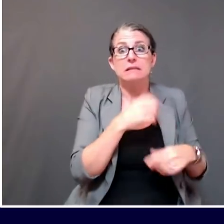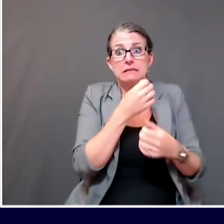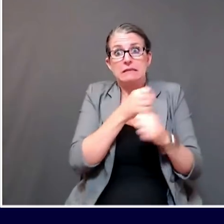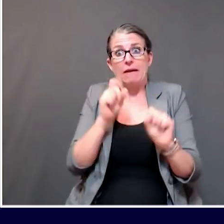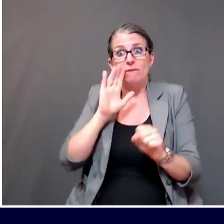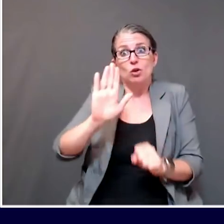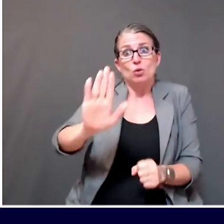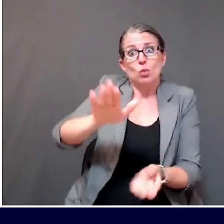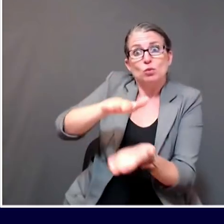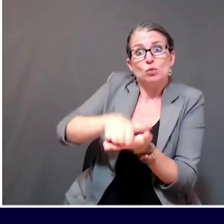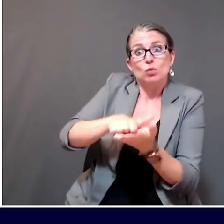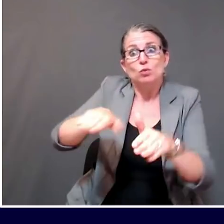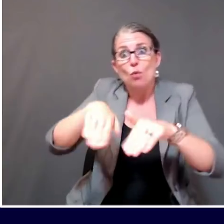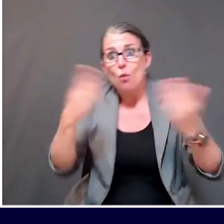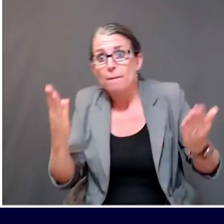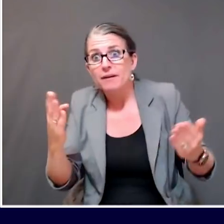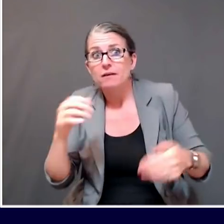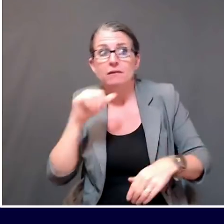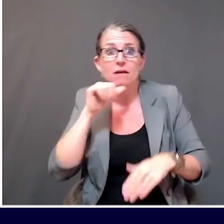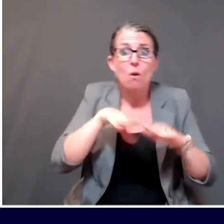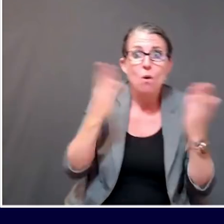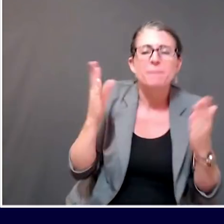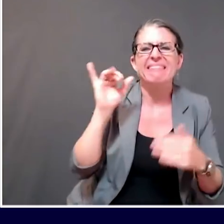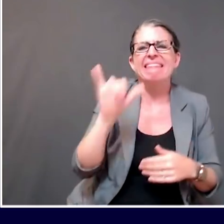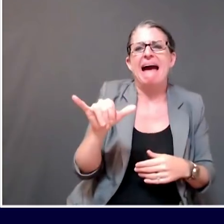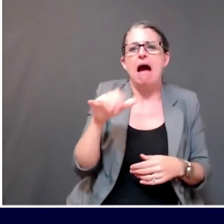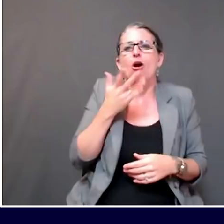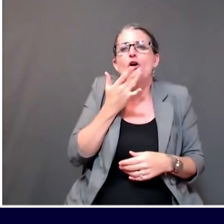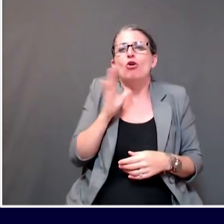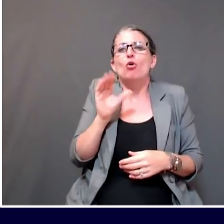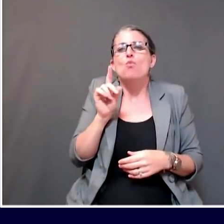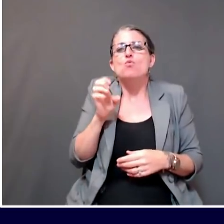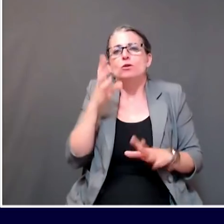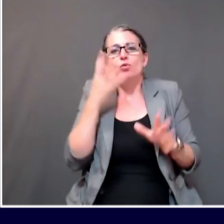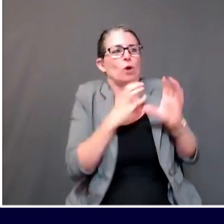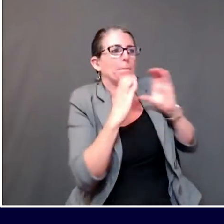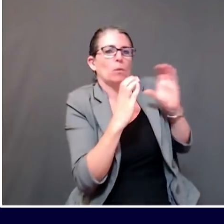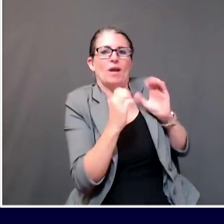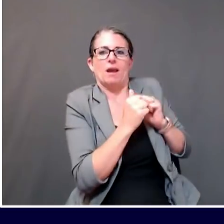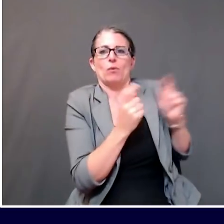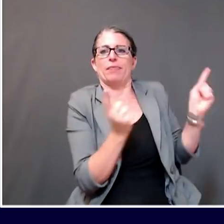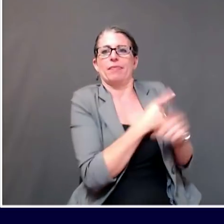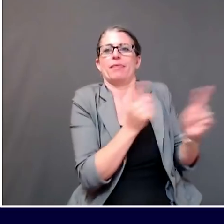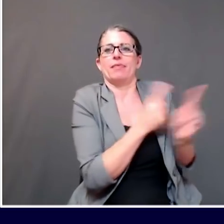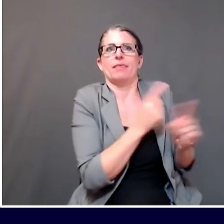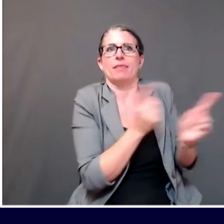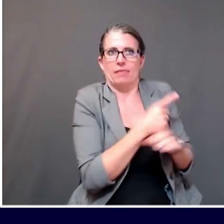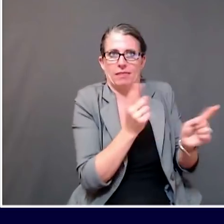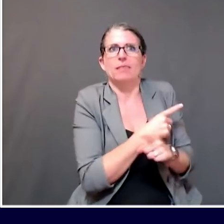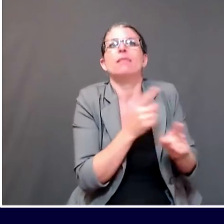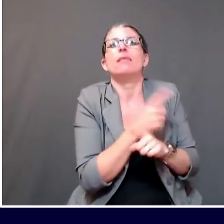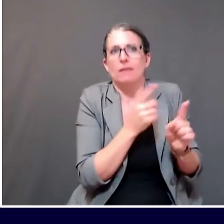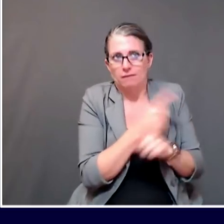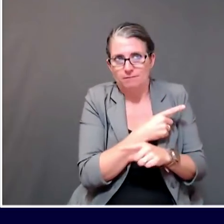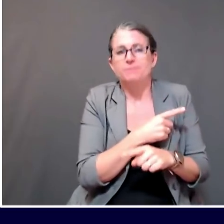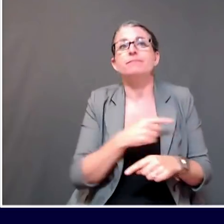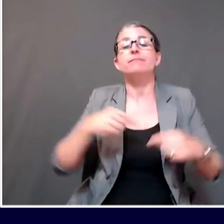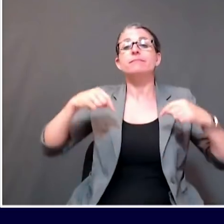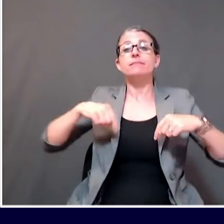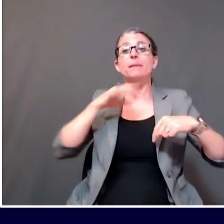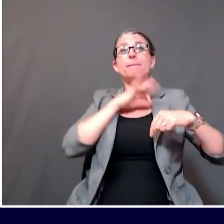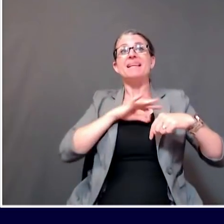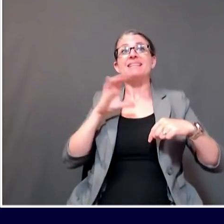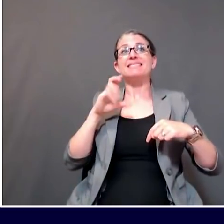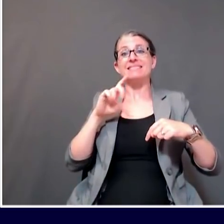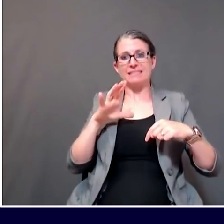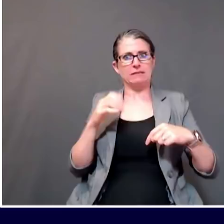our website in different ways. We are looking at a smorgasbord of things, not just any single metric, but they